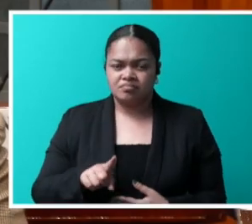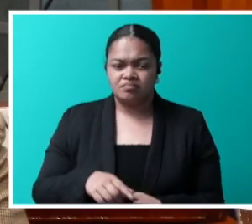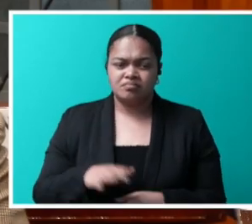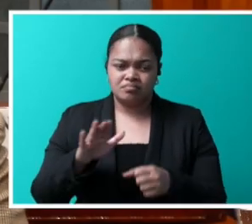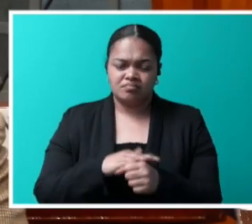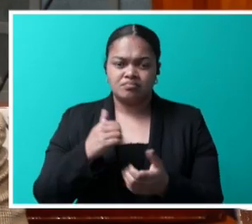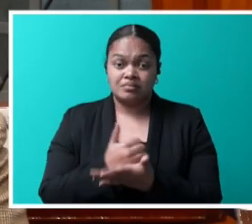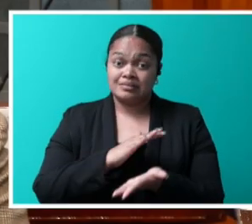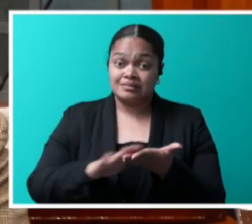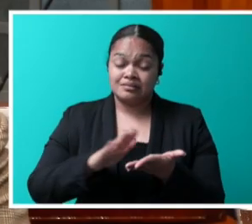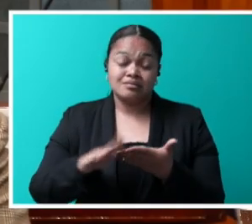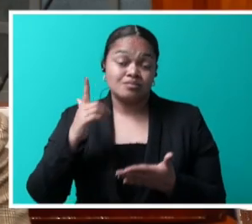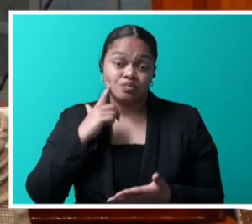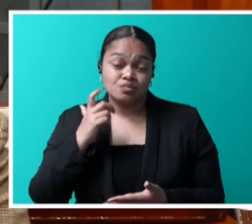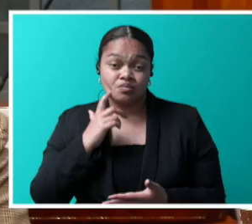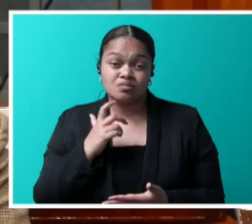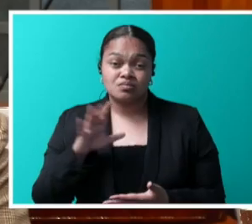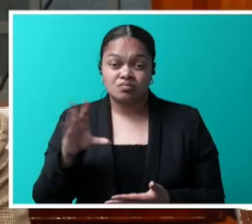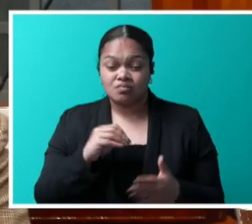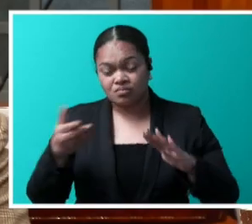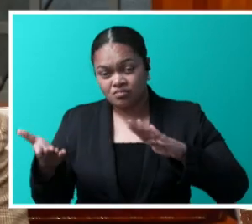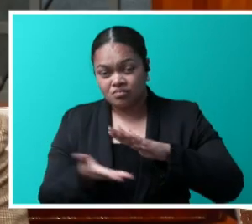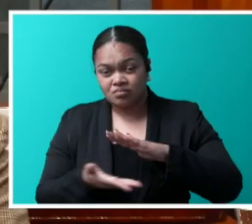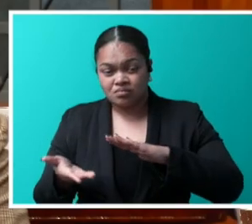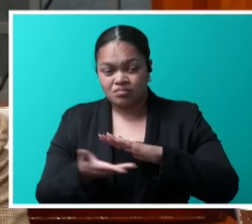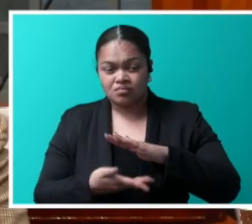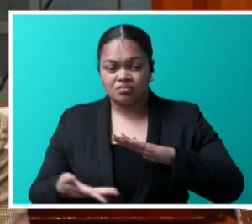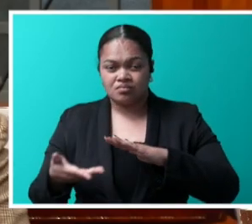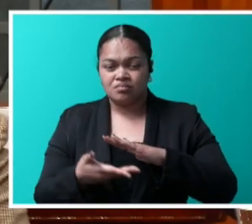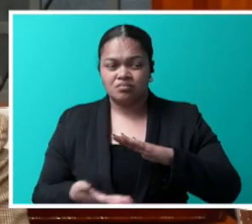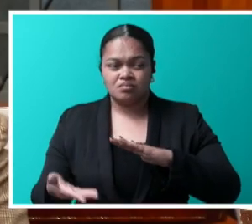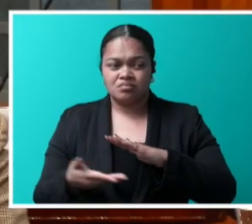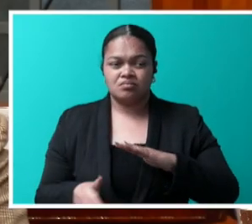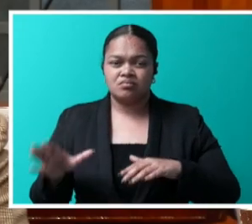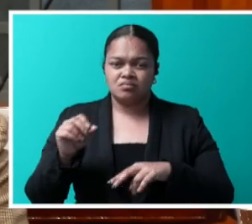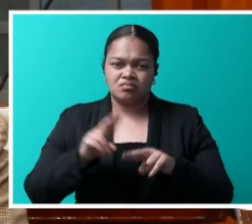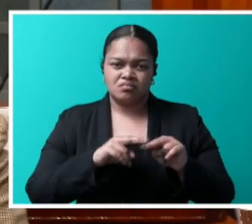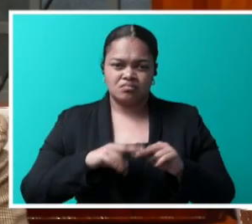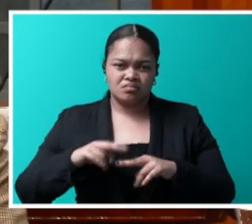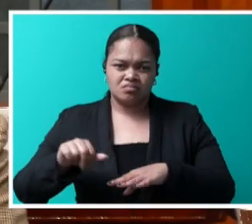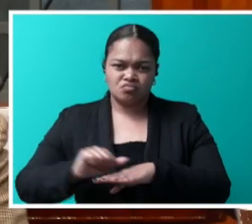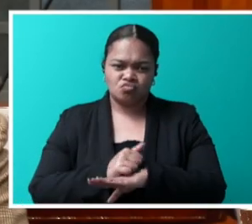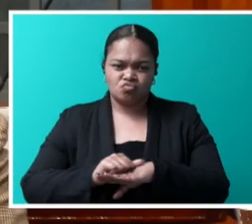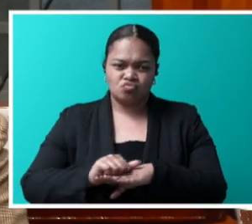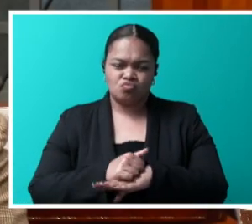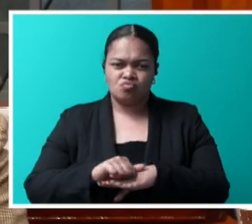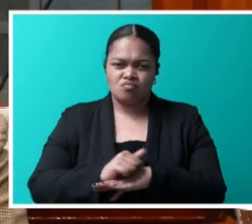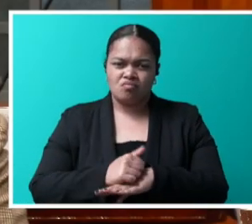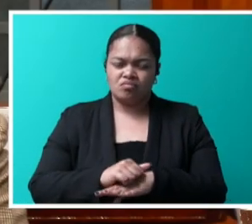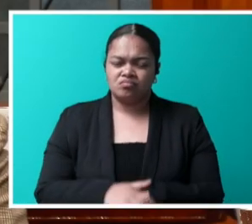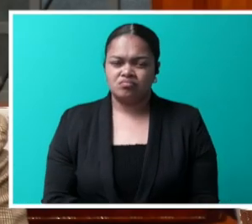its cleanliness from beneath the pristineness of our Fijian rock geology.